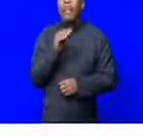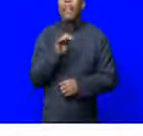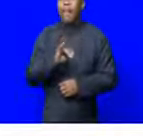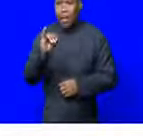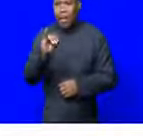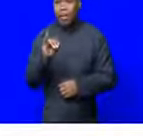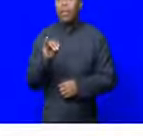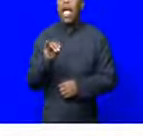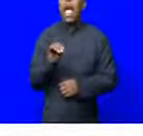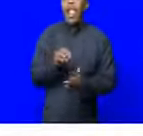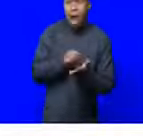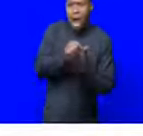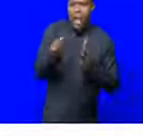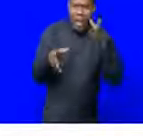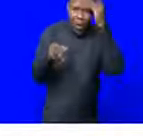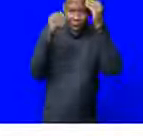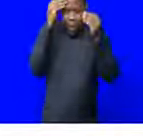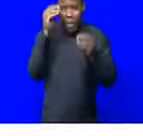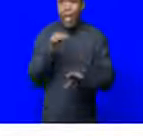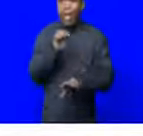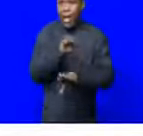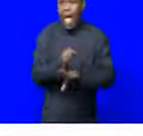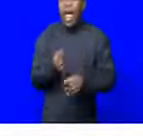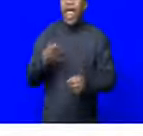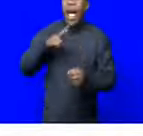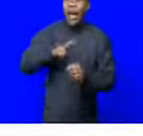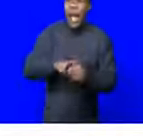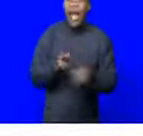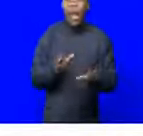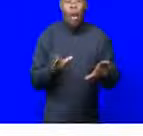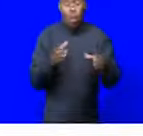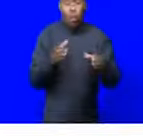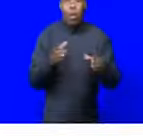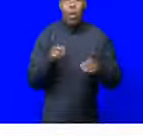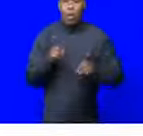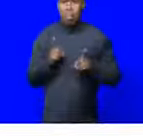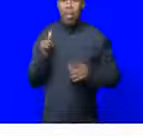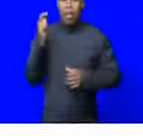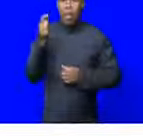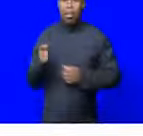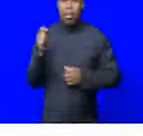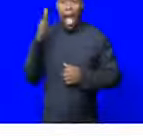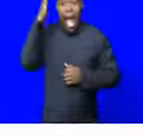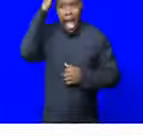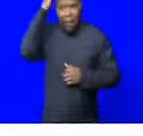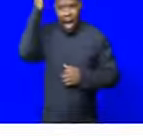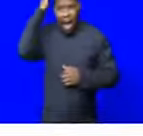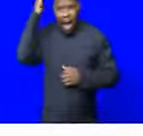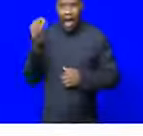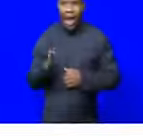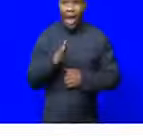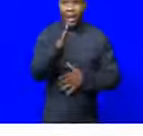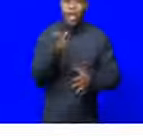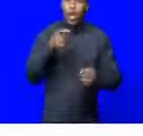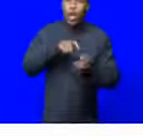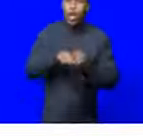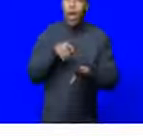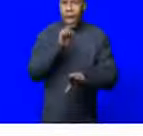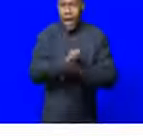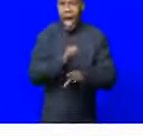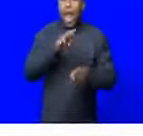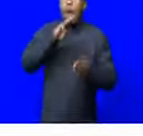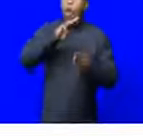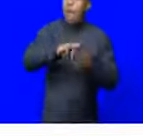joined the main regiment. The parents of the young girls were beaming with excitement as their children set off